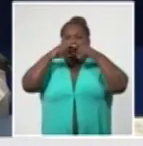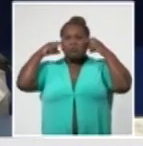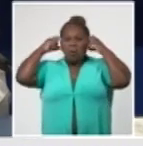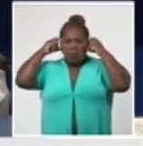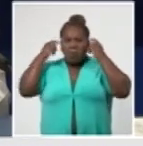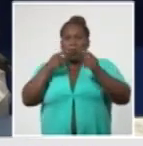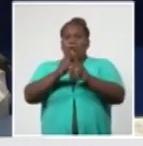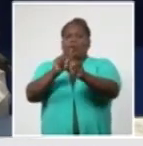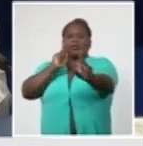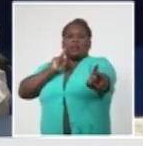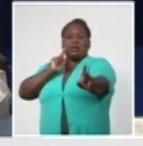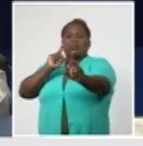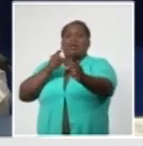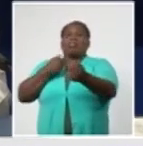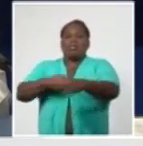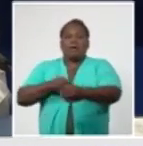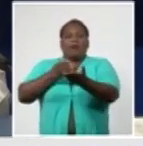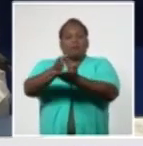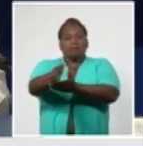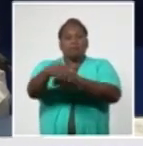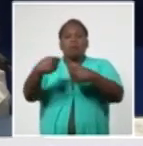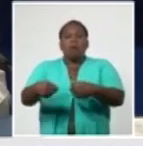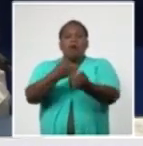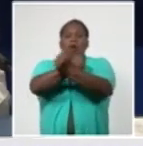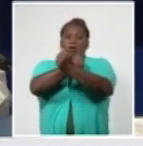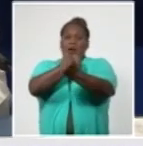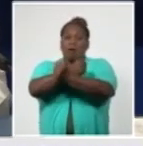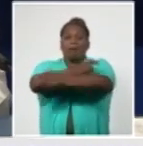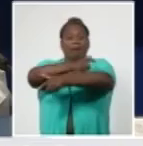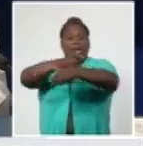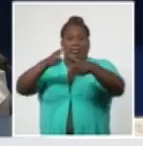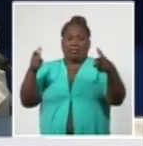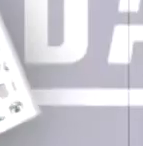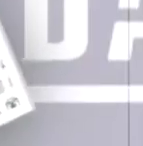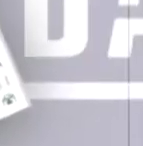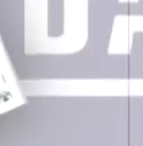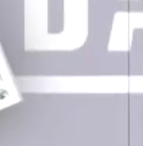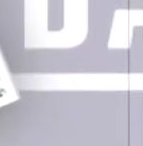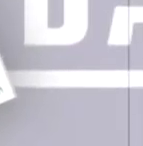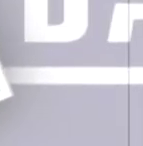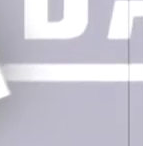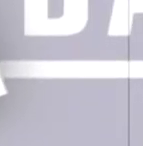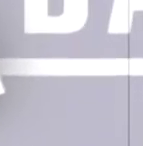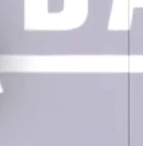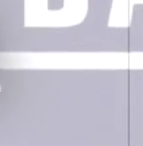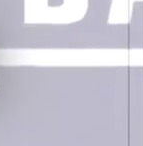And this is the information we had for you today.